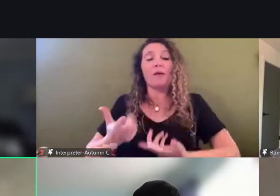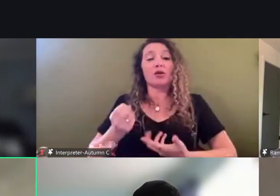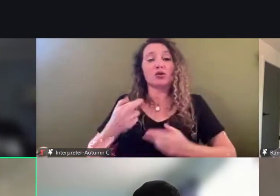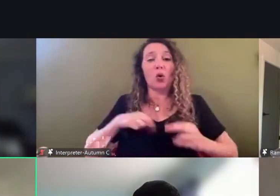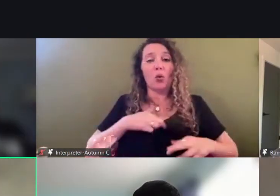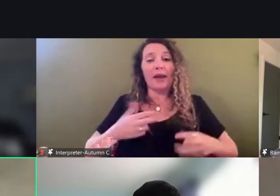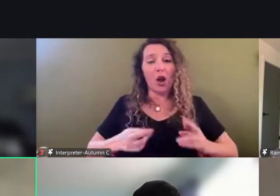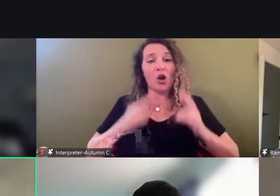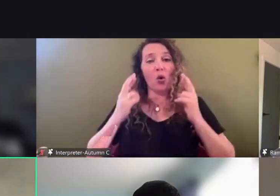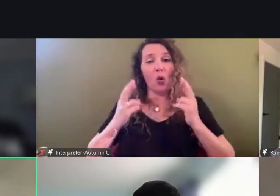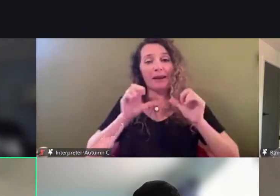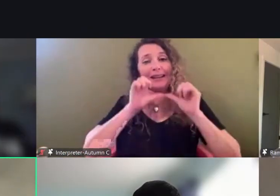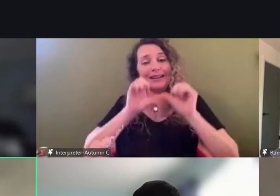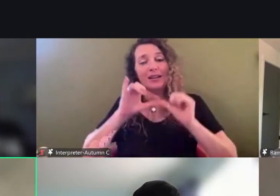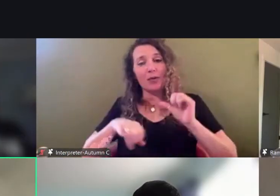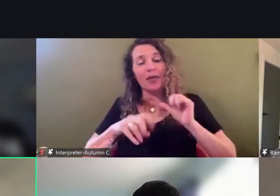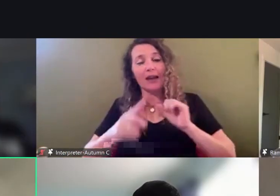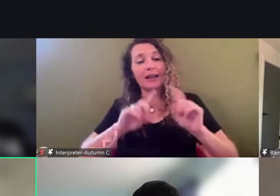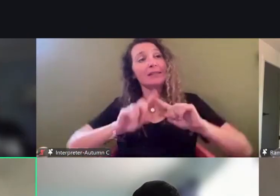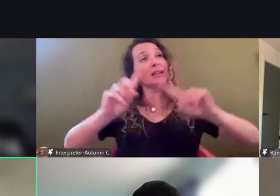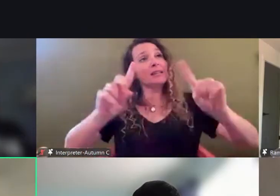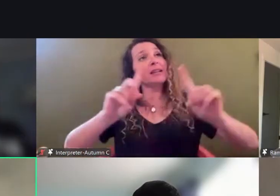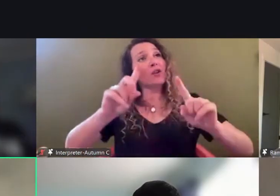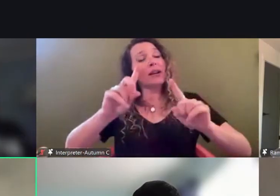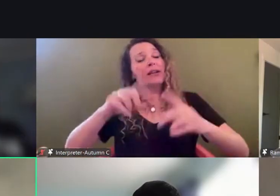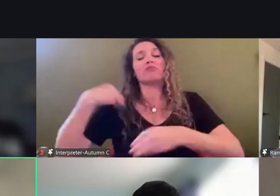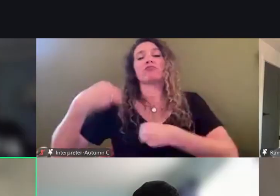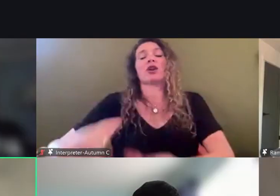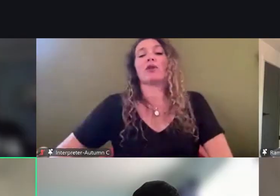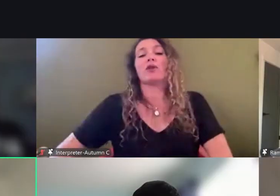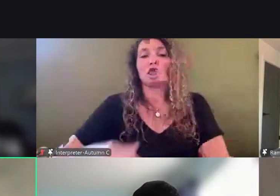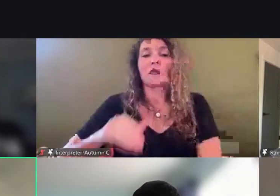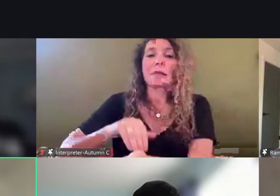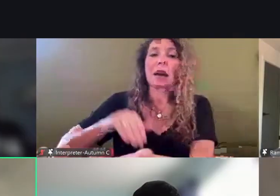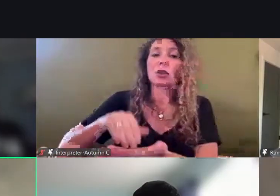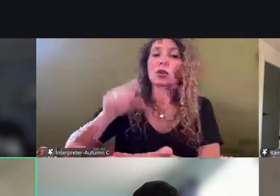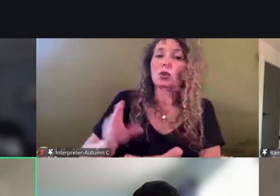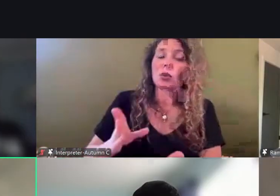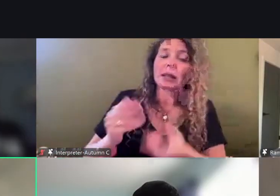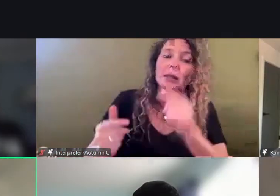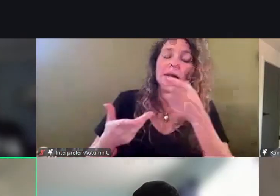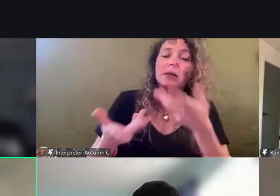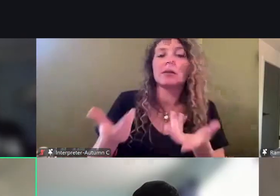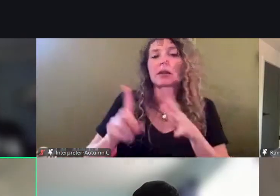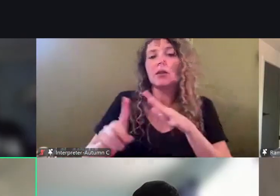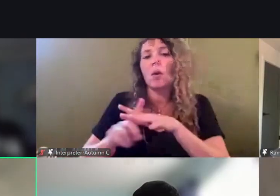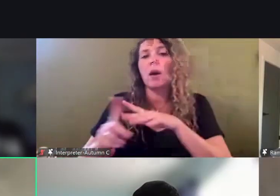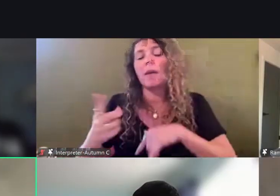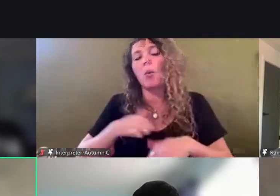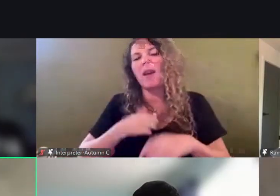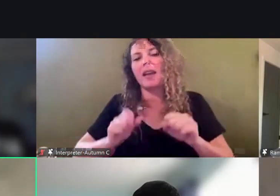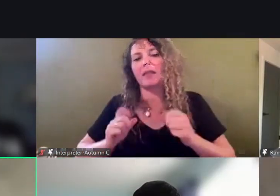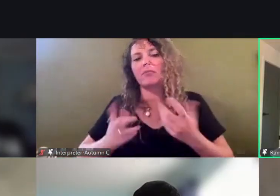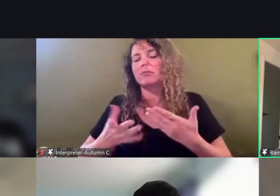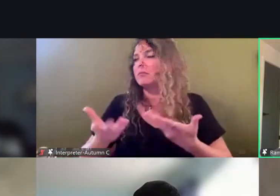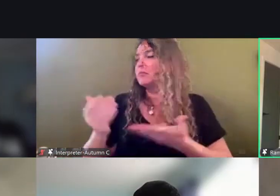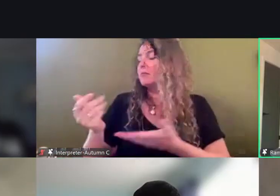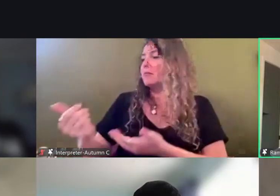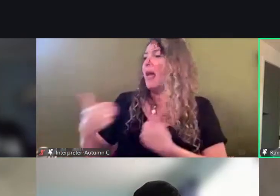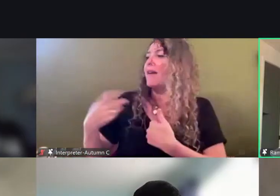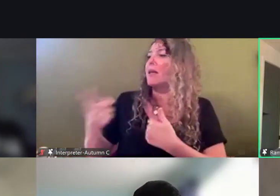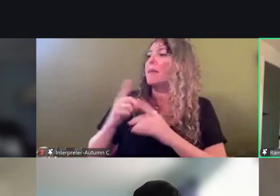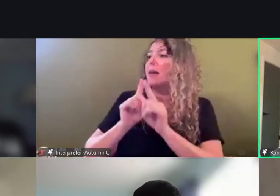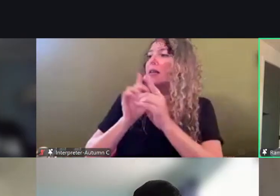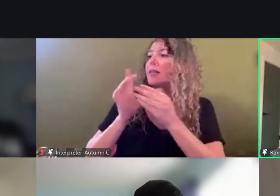continue that on as different generations of med students come through. They can kind of hold a leadership role in leading that in the future.